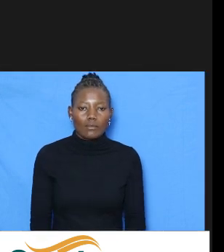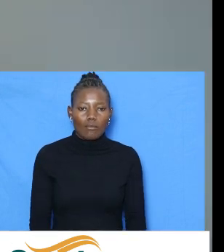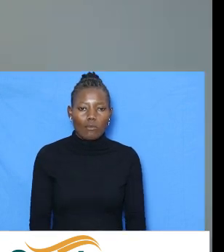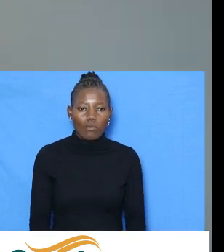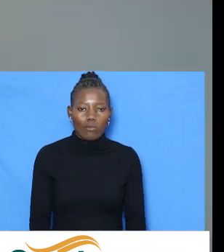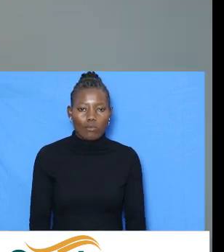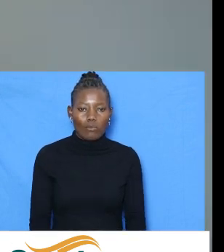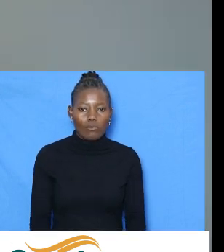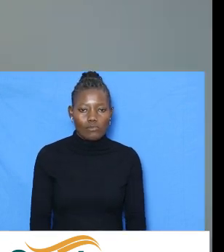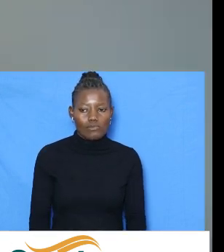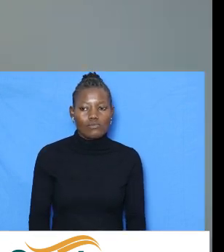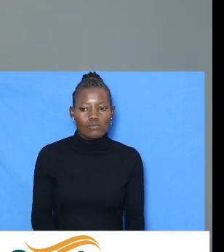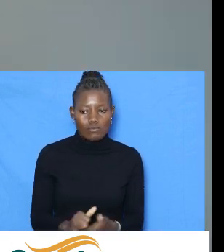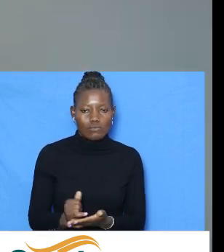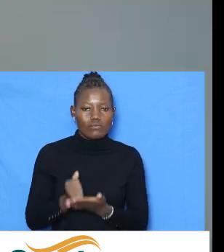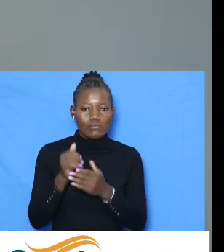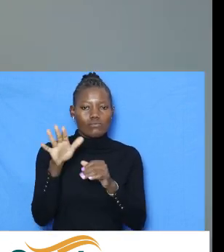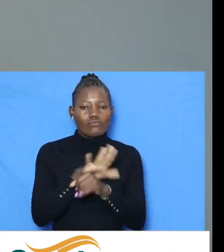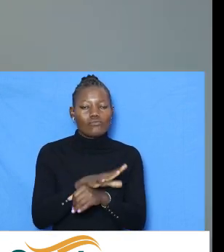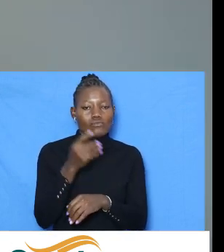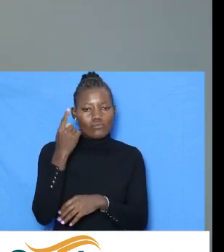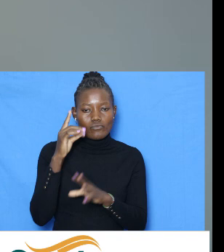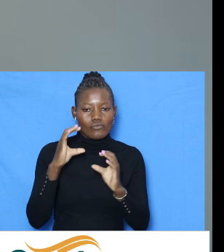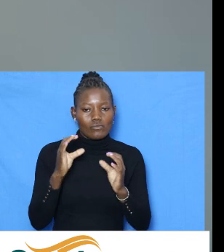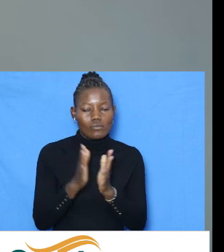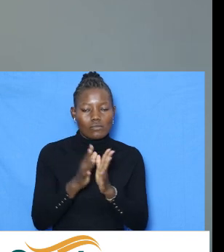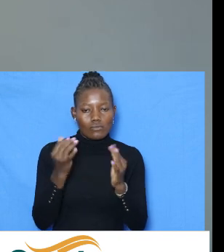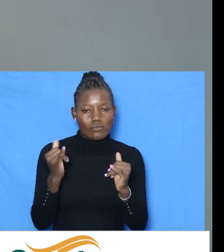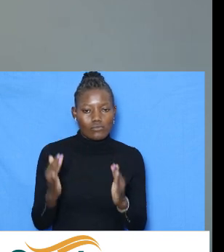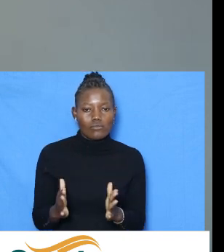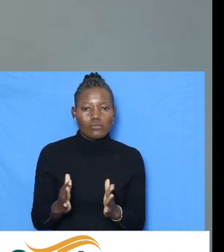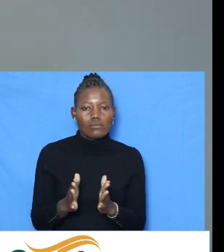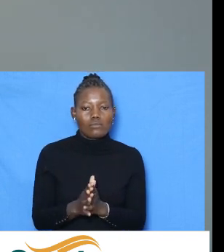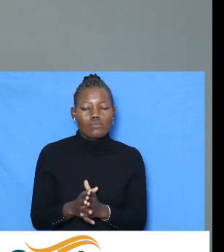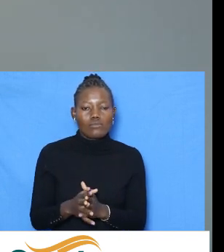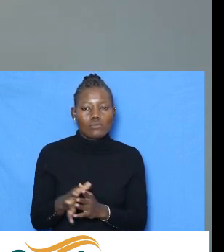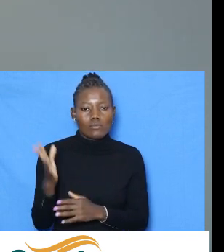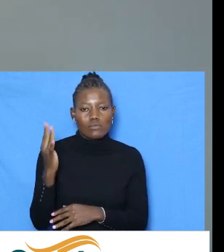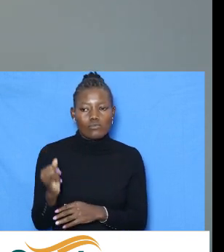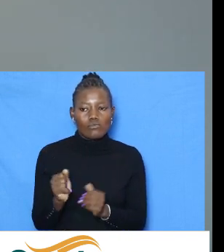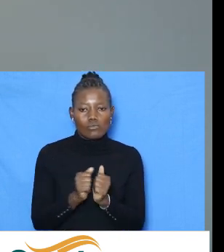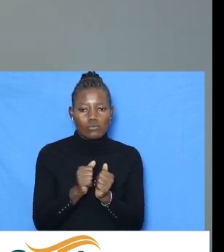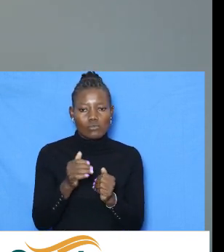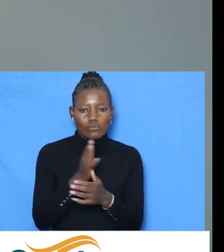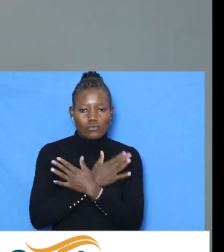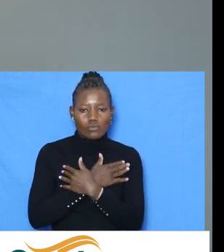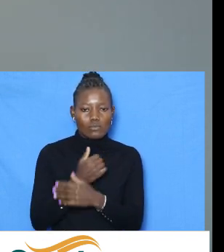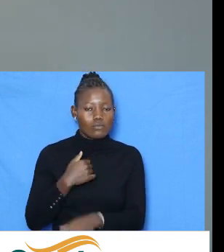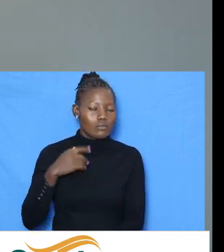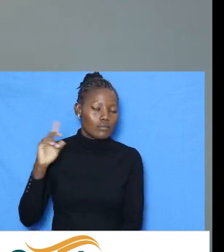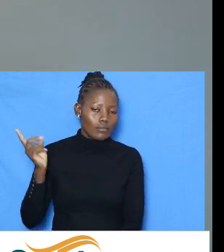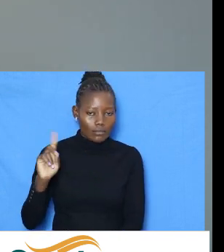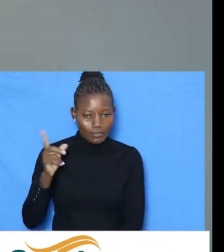This is really helpful for all the coaches and athletes, because when I'm in contact with my friends in Nairobi or